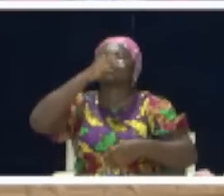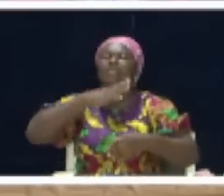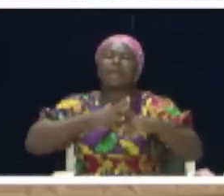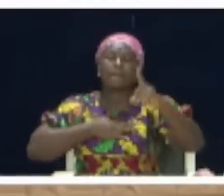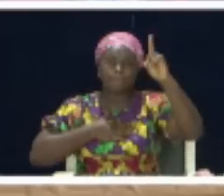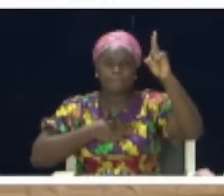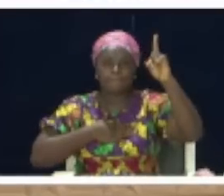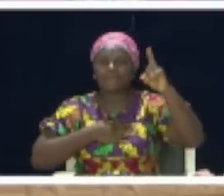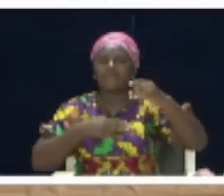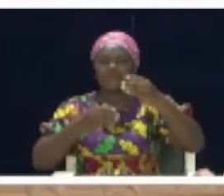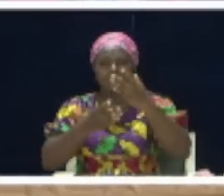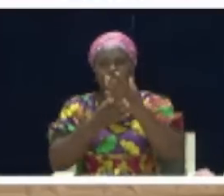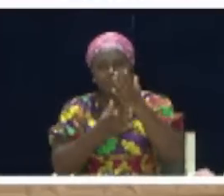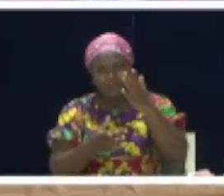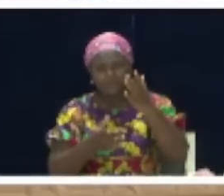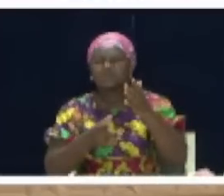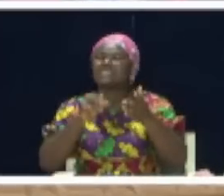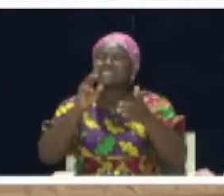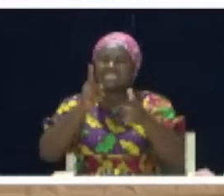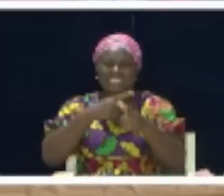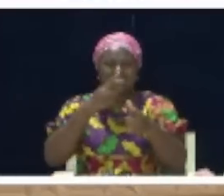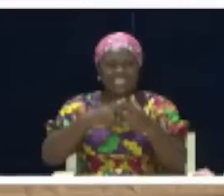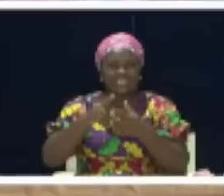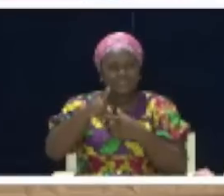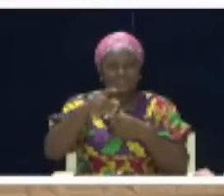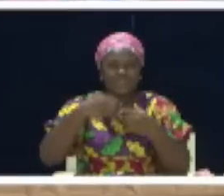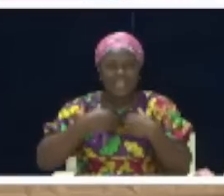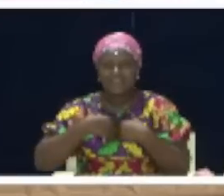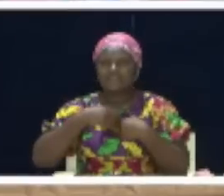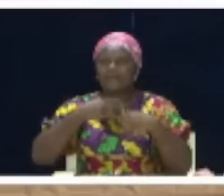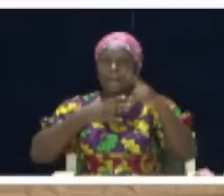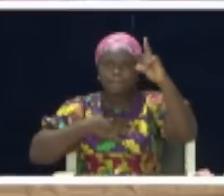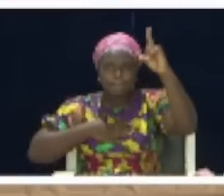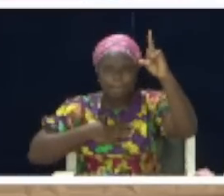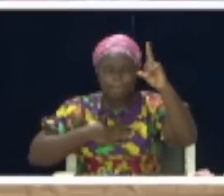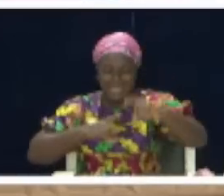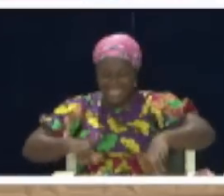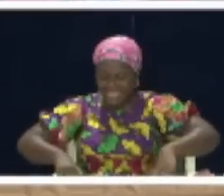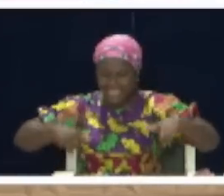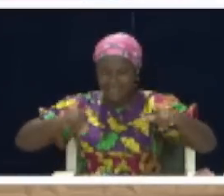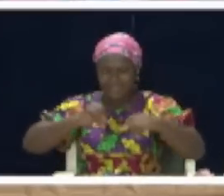then you have my life in you.